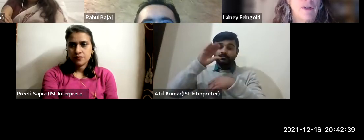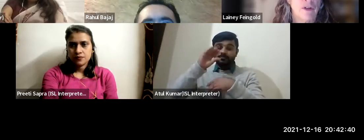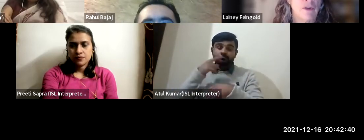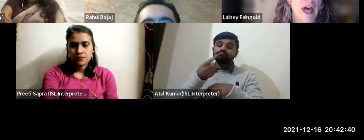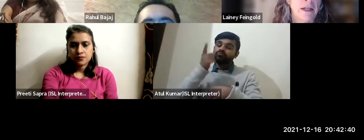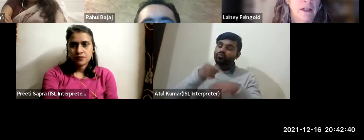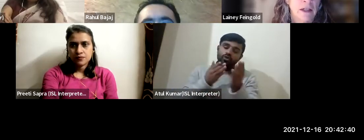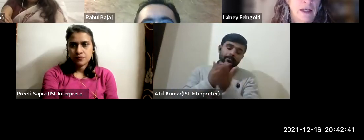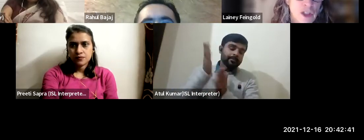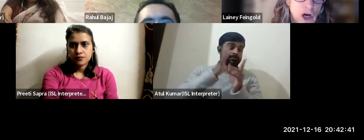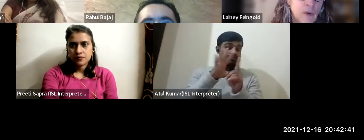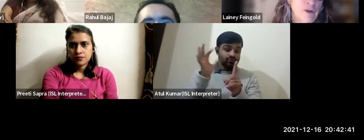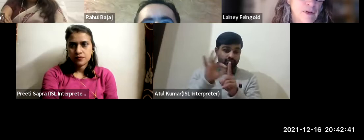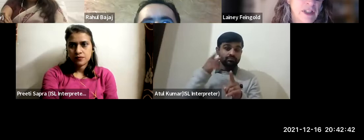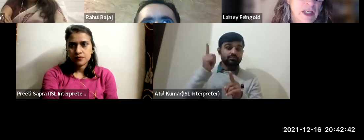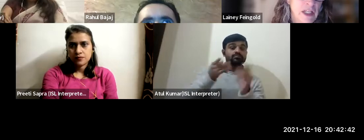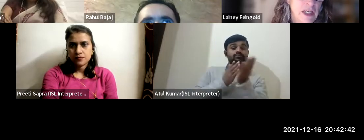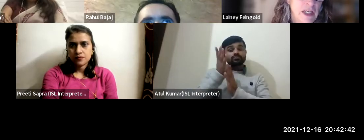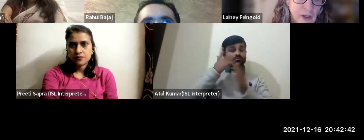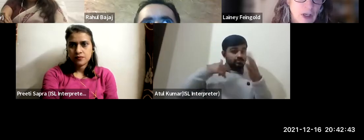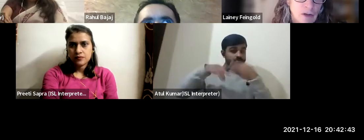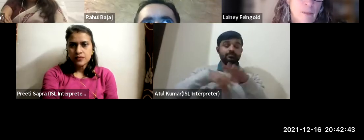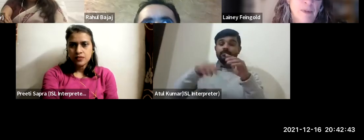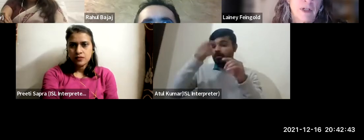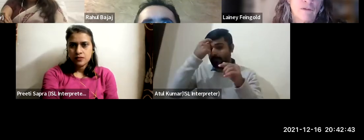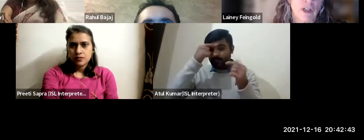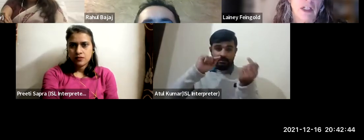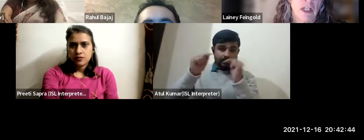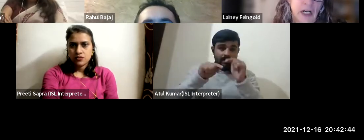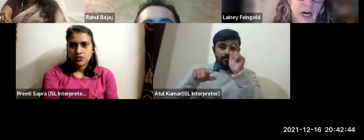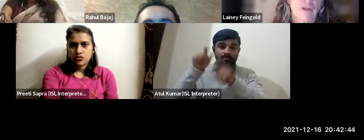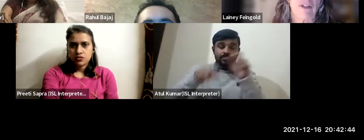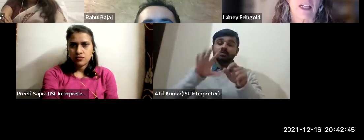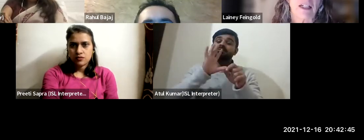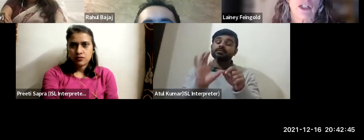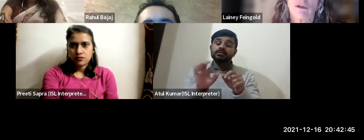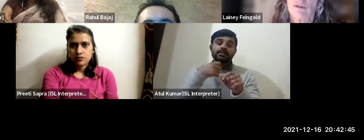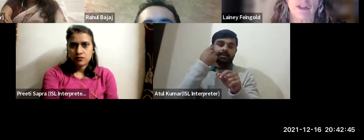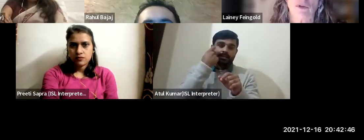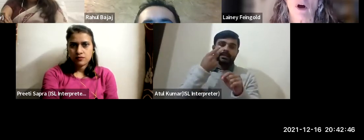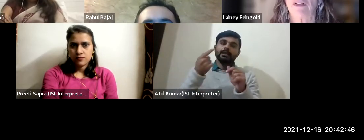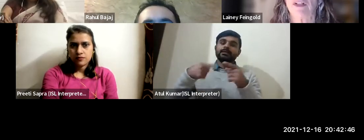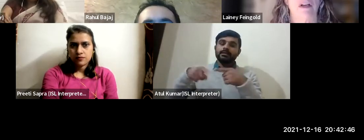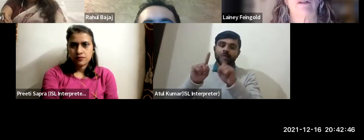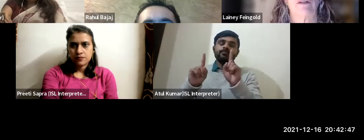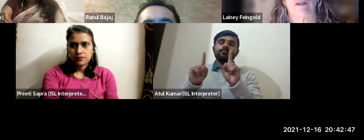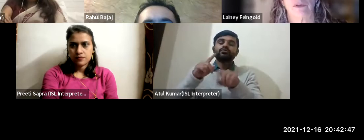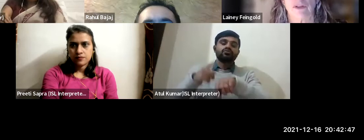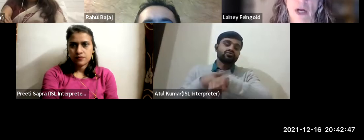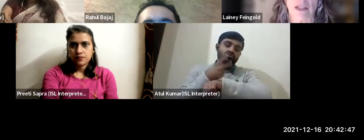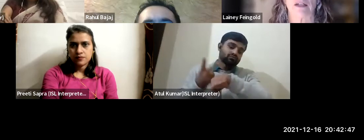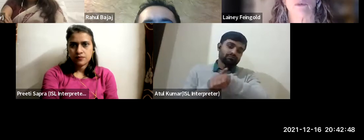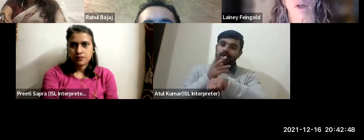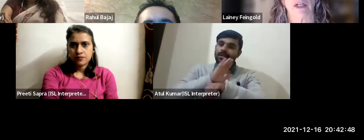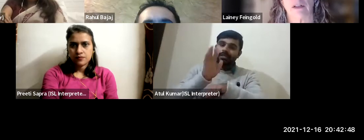should always do that. It should always bring the issues so people can really understand each other, but too often it doesn't, which